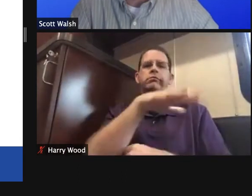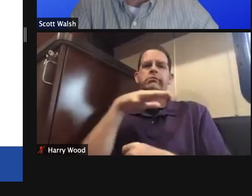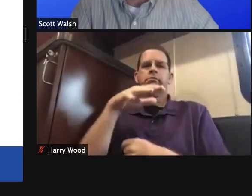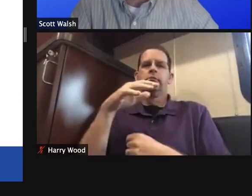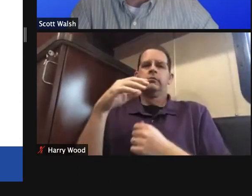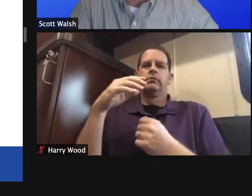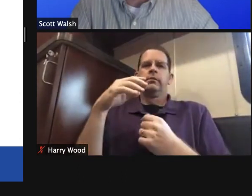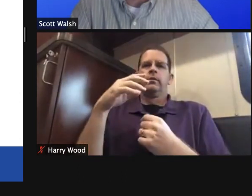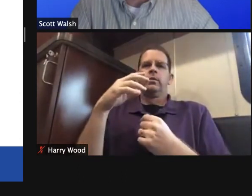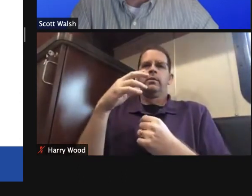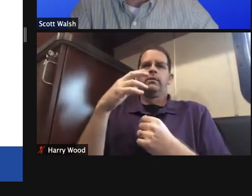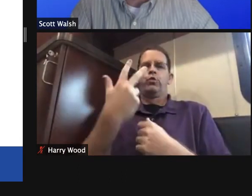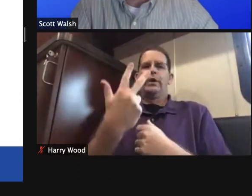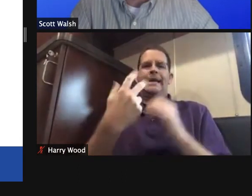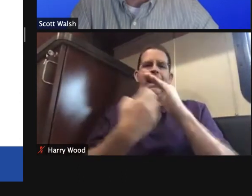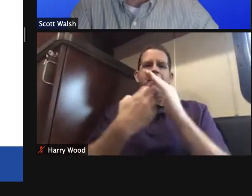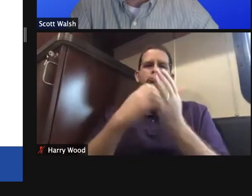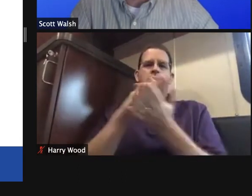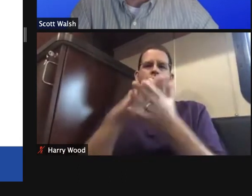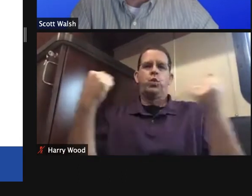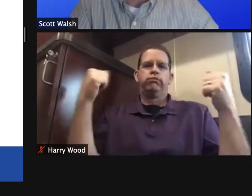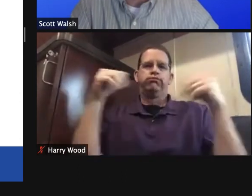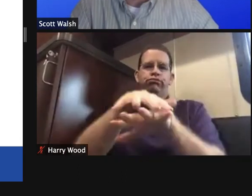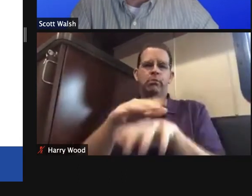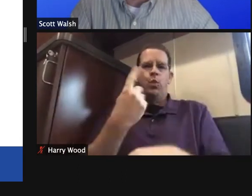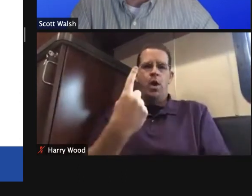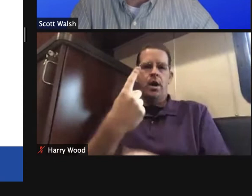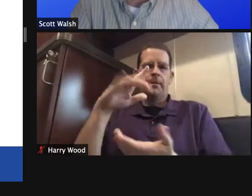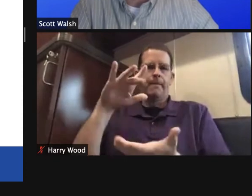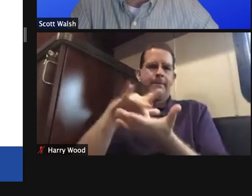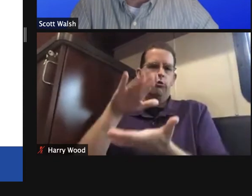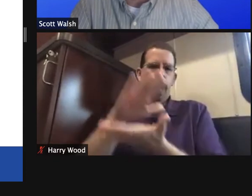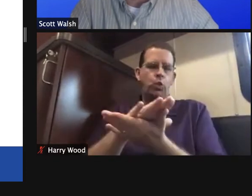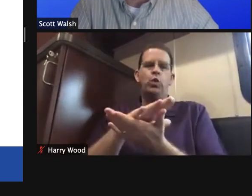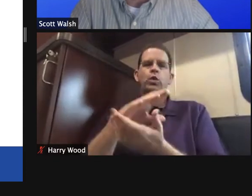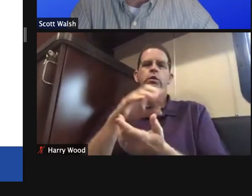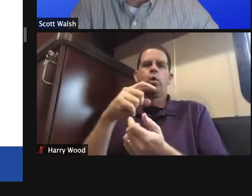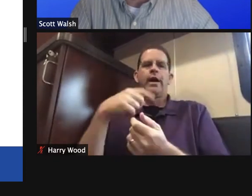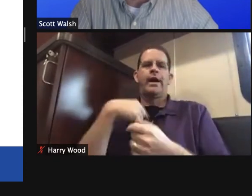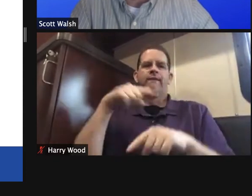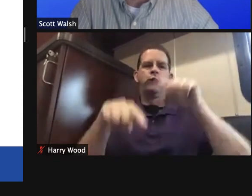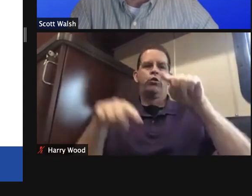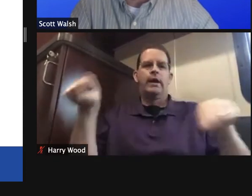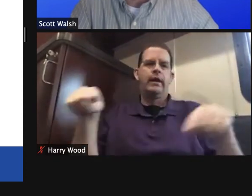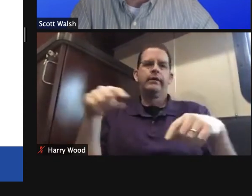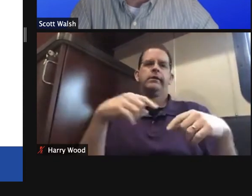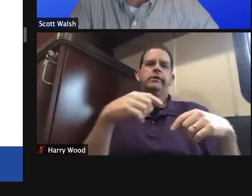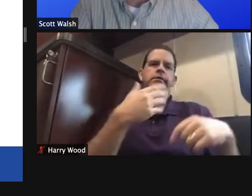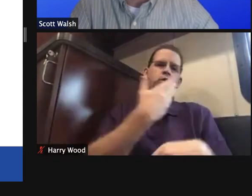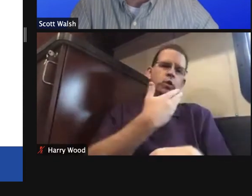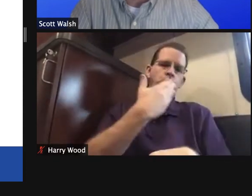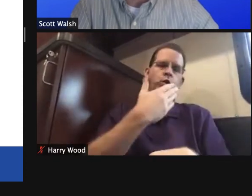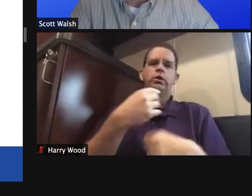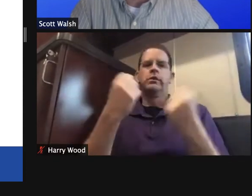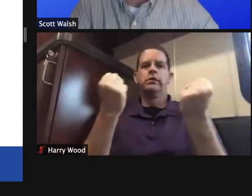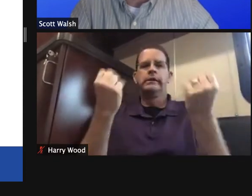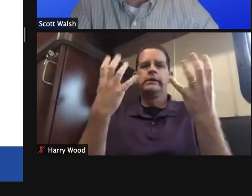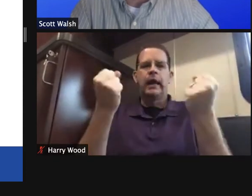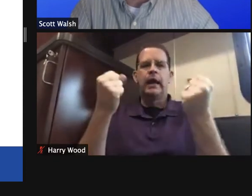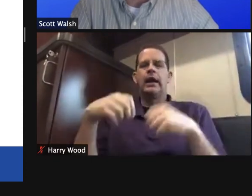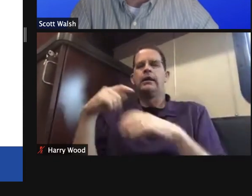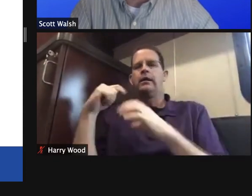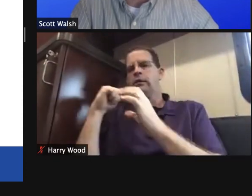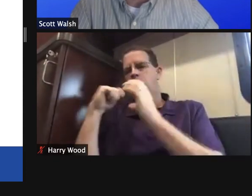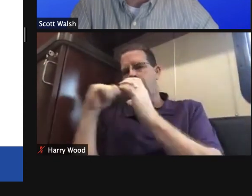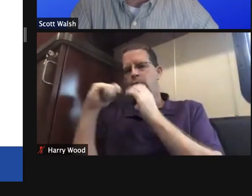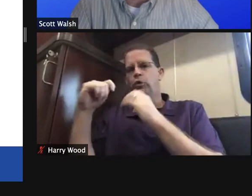and then once I went to middle school, three elementaries had combined into the middle school. Um, so there was more of